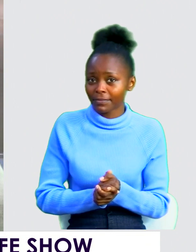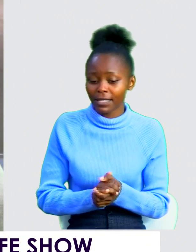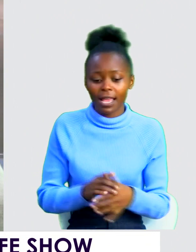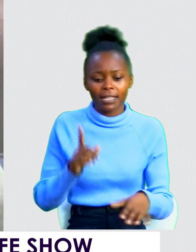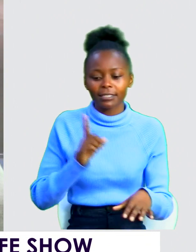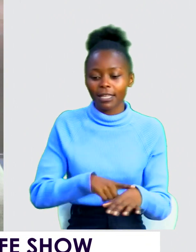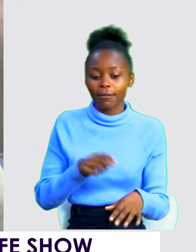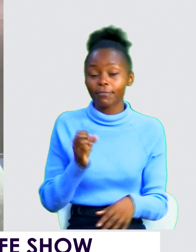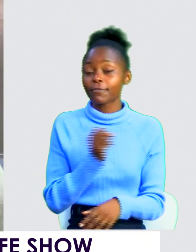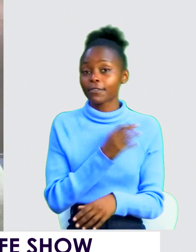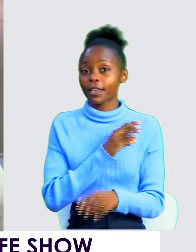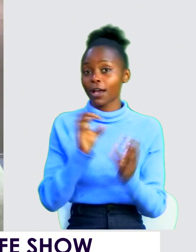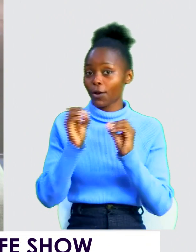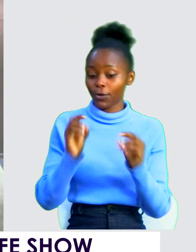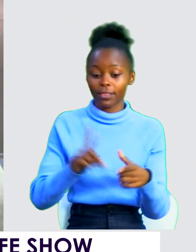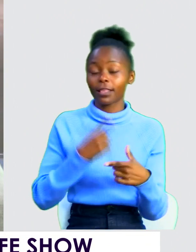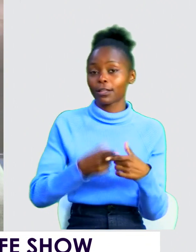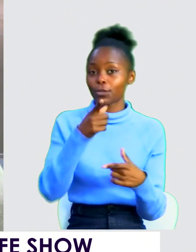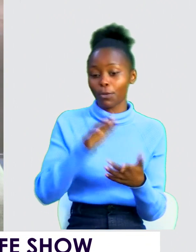fear, then you will be courageous.